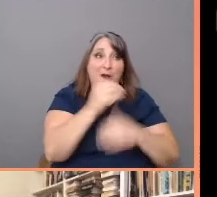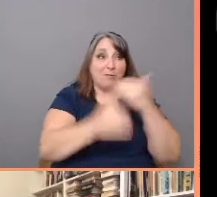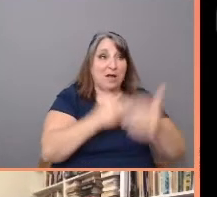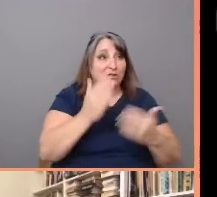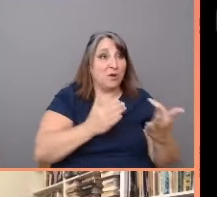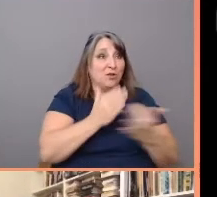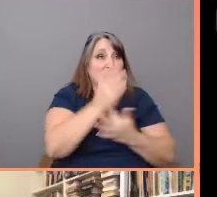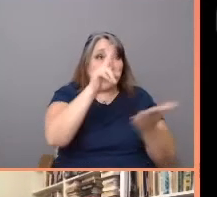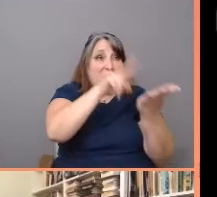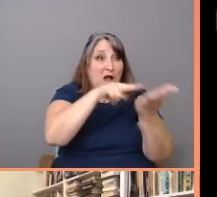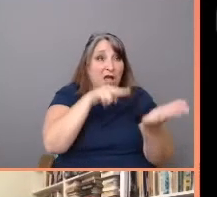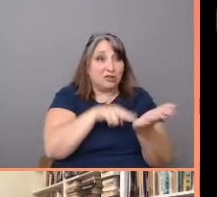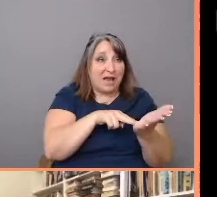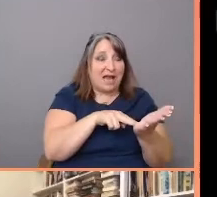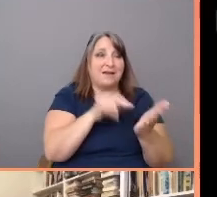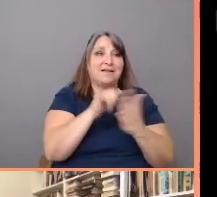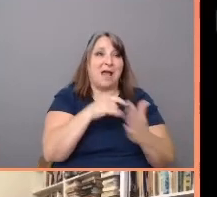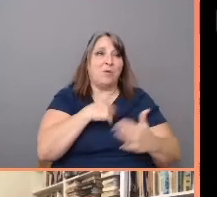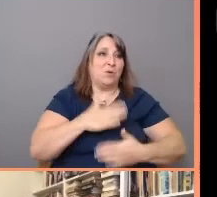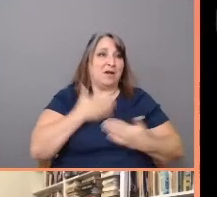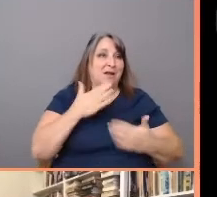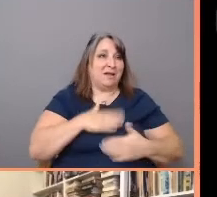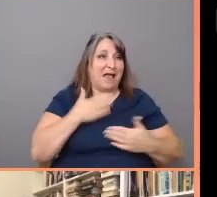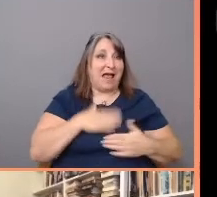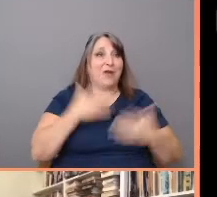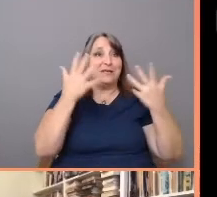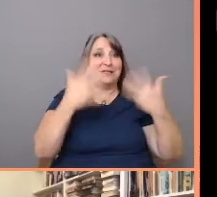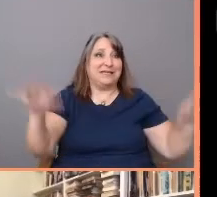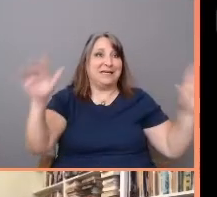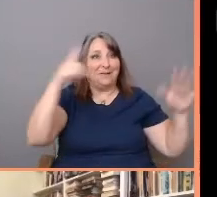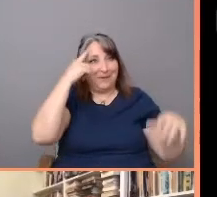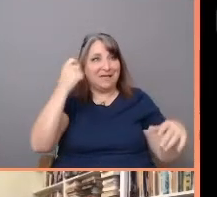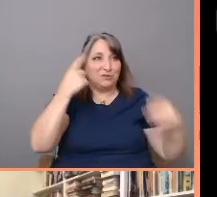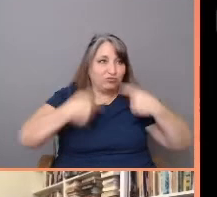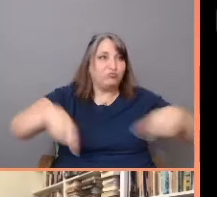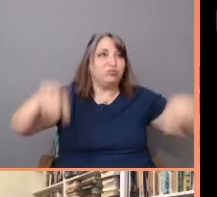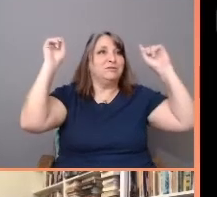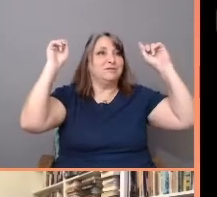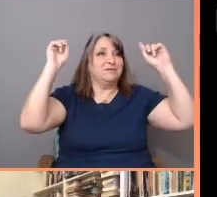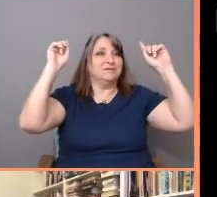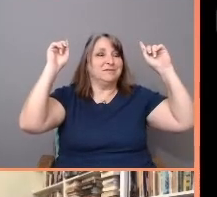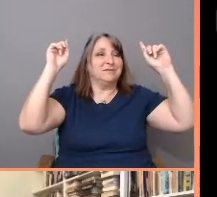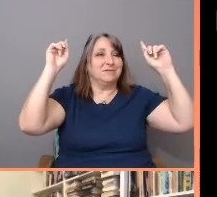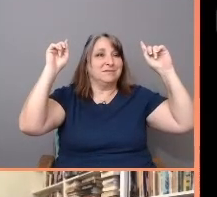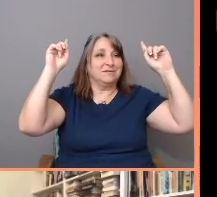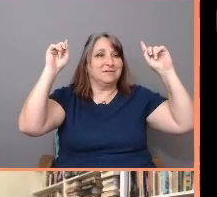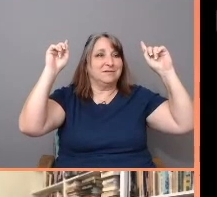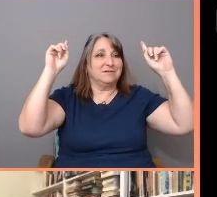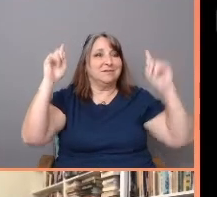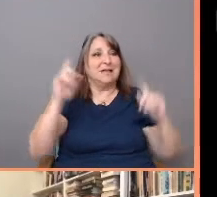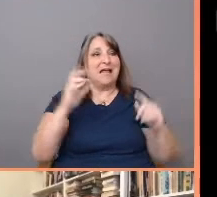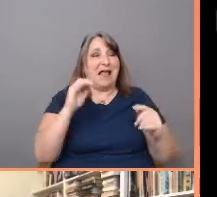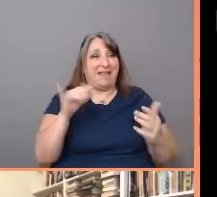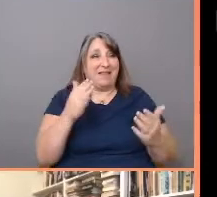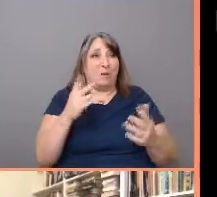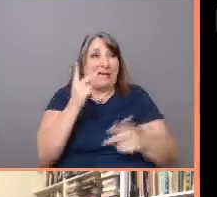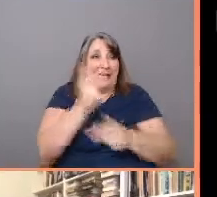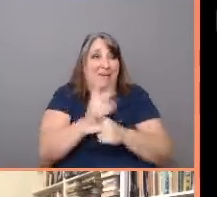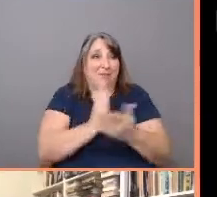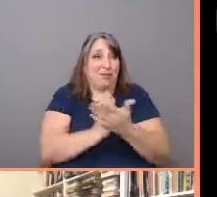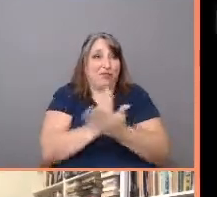glad that we did, because it ended up paying off, and the rights that we kept